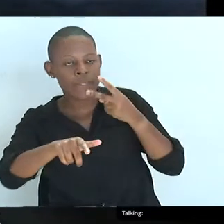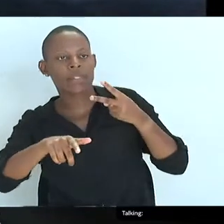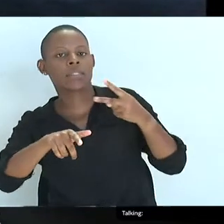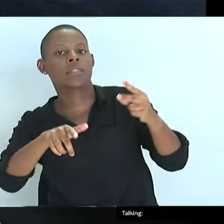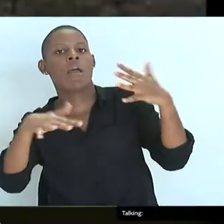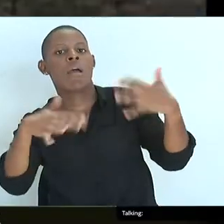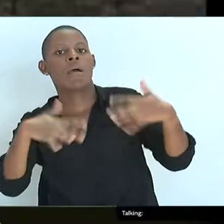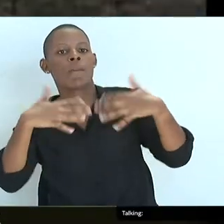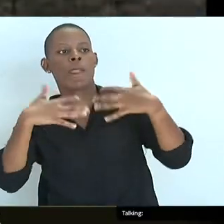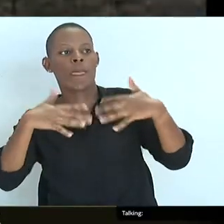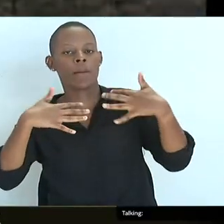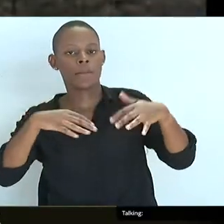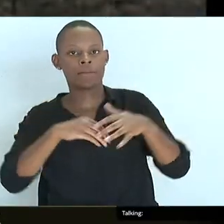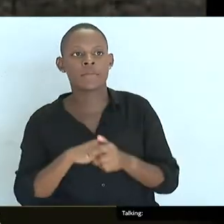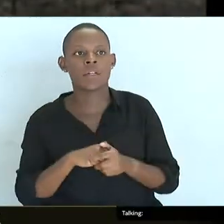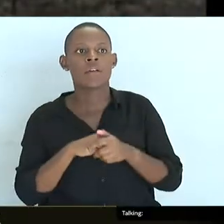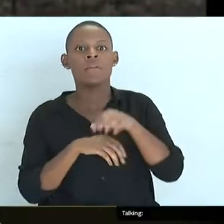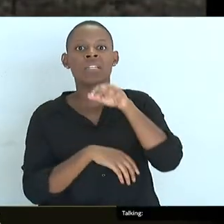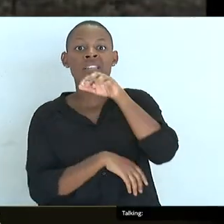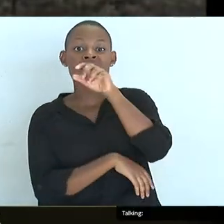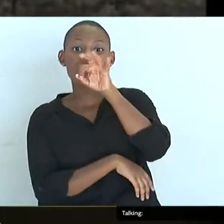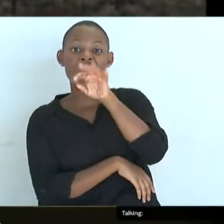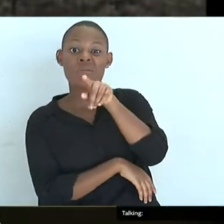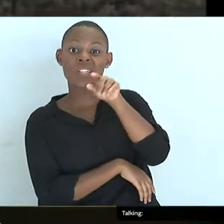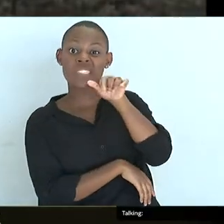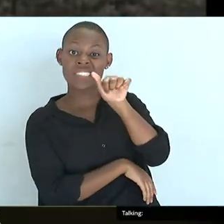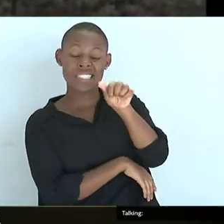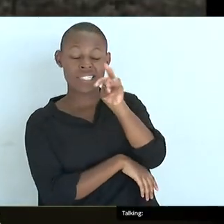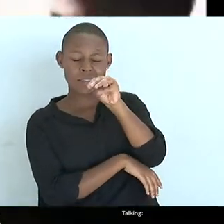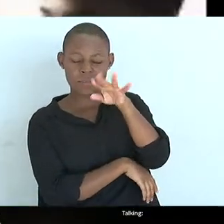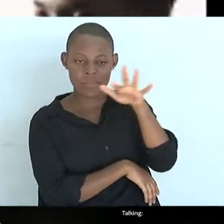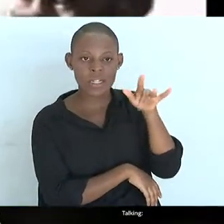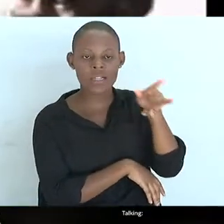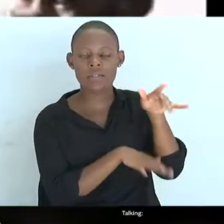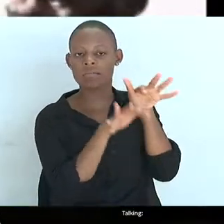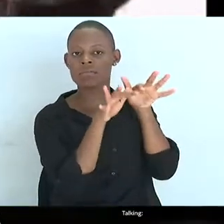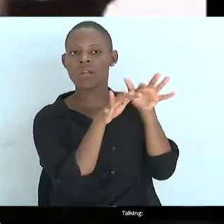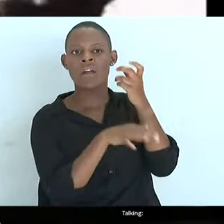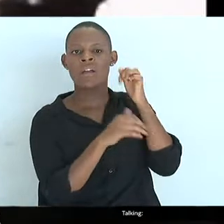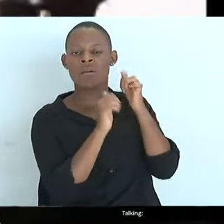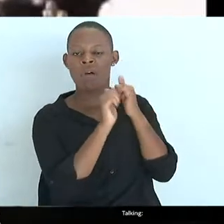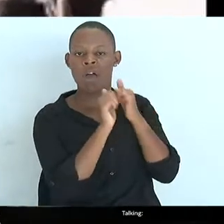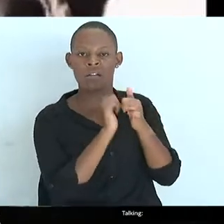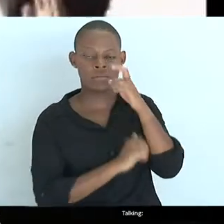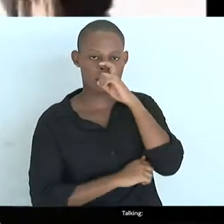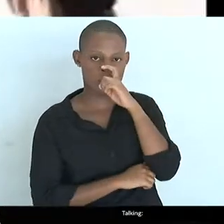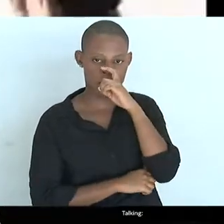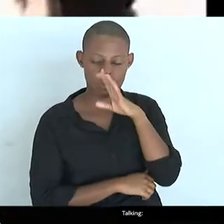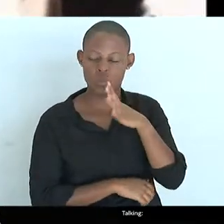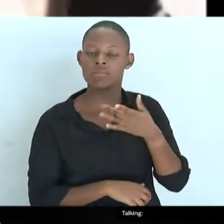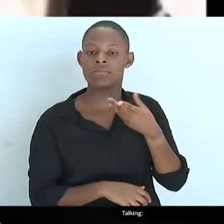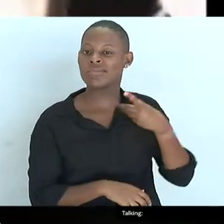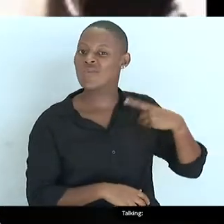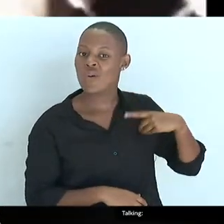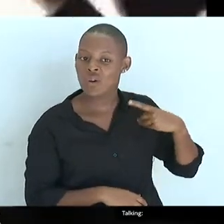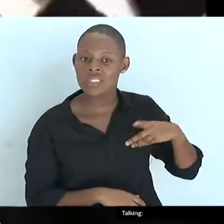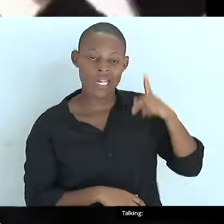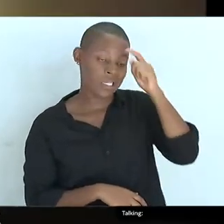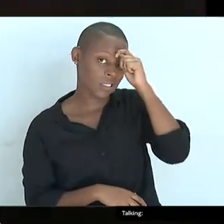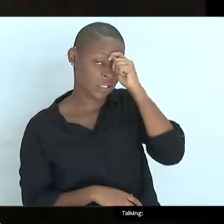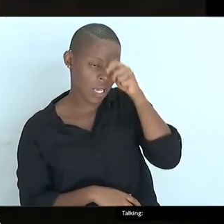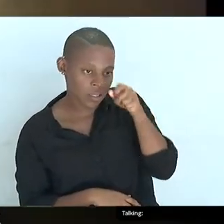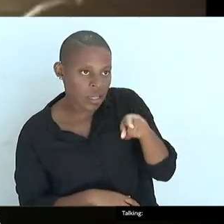The 3.6 million daughters and sons who call the Eastern Seaboard home have been deprived of